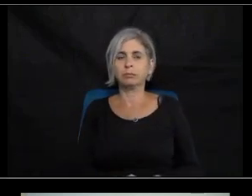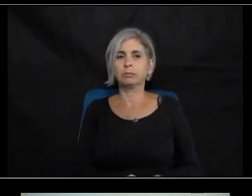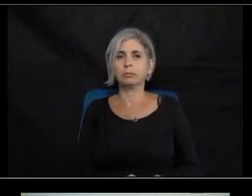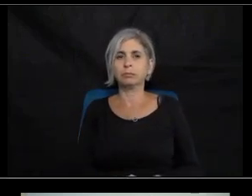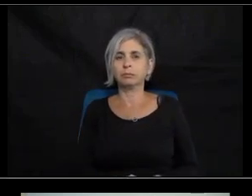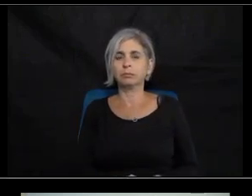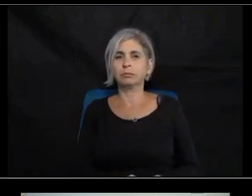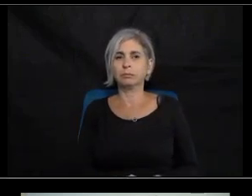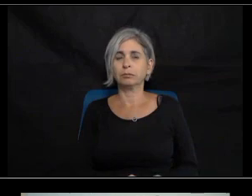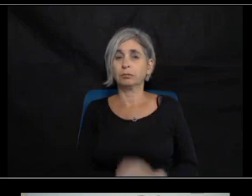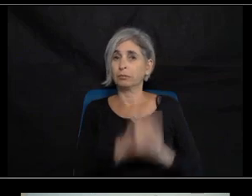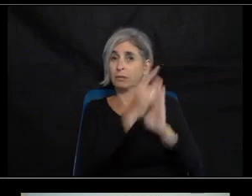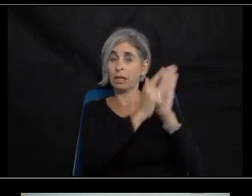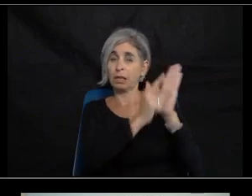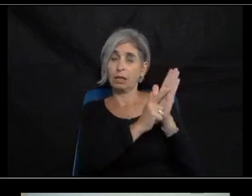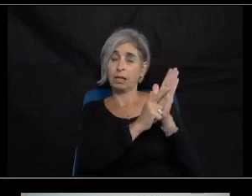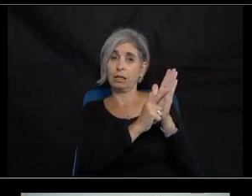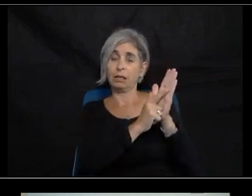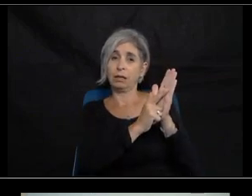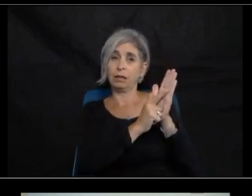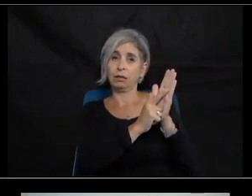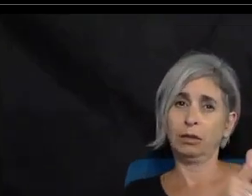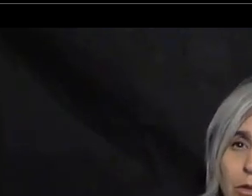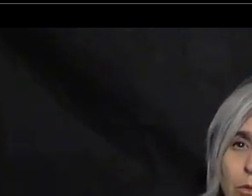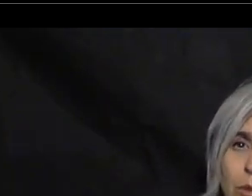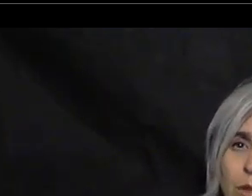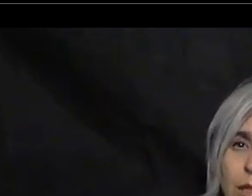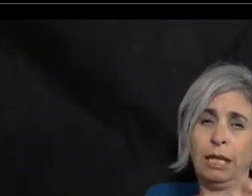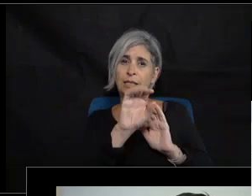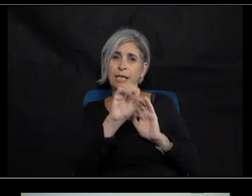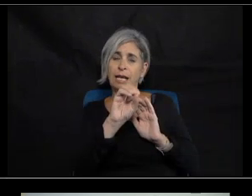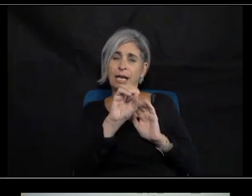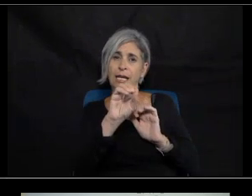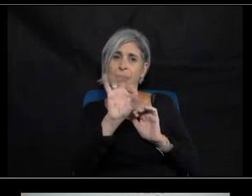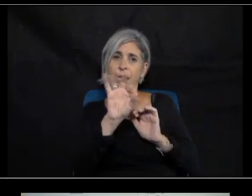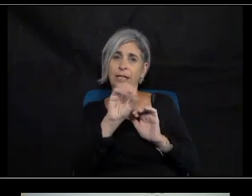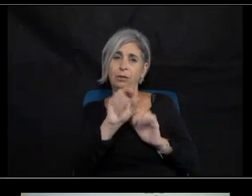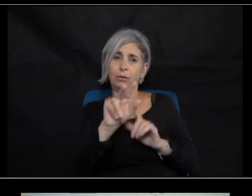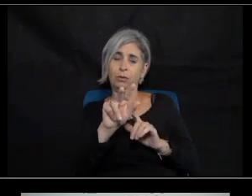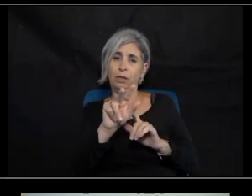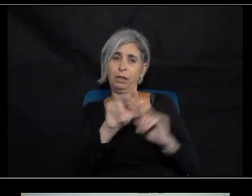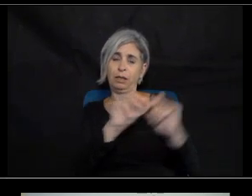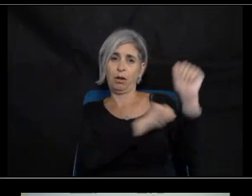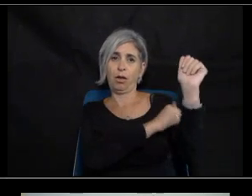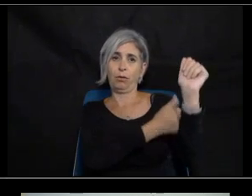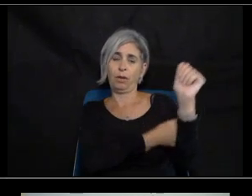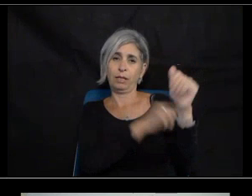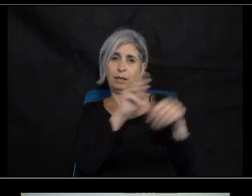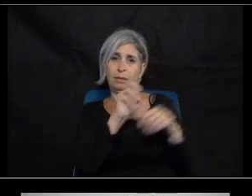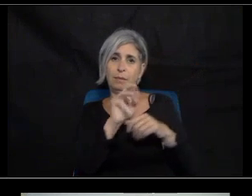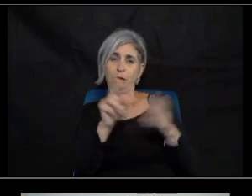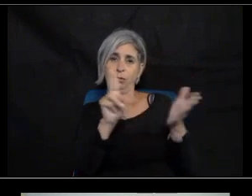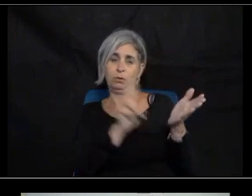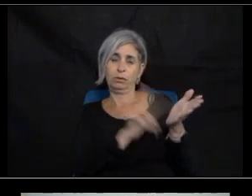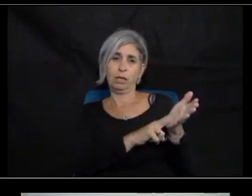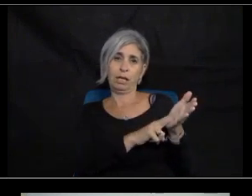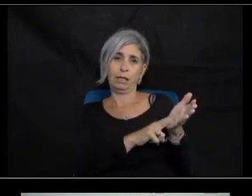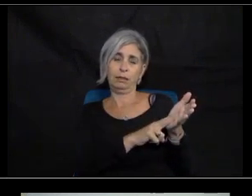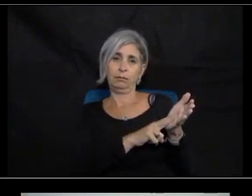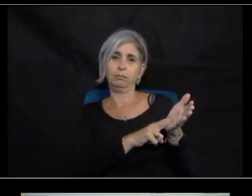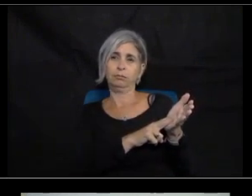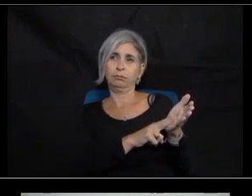And legal, proposed resolution 20-093. Approve and authorize the mayor to sign documents releasing and creating project